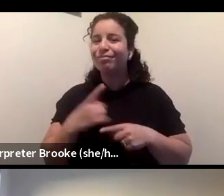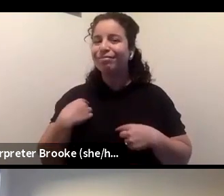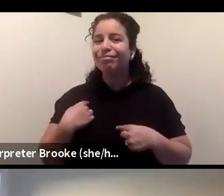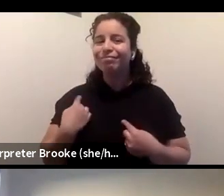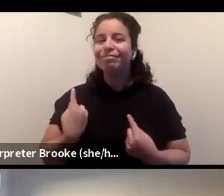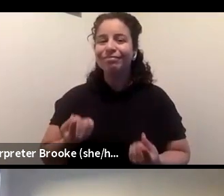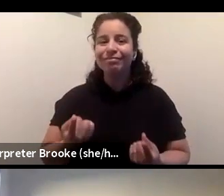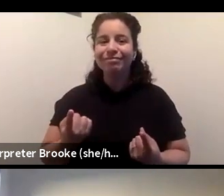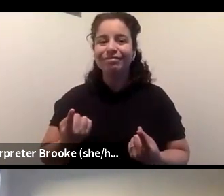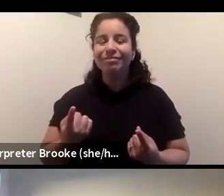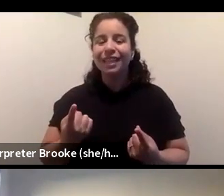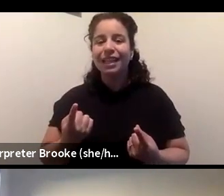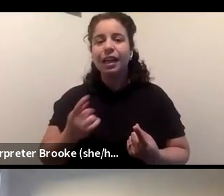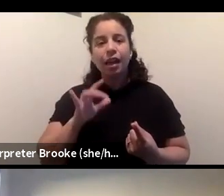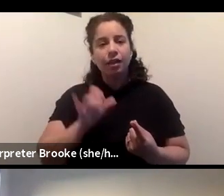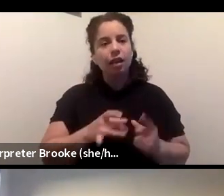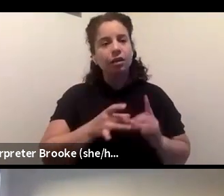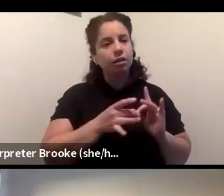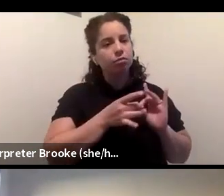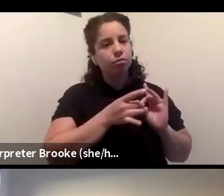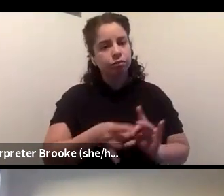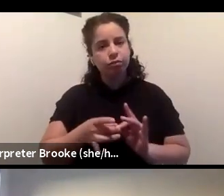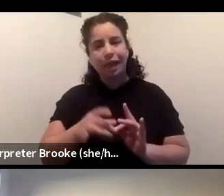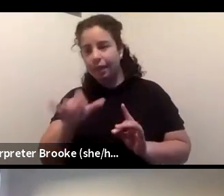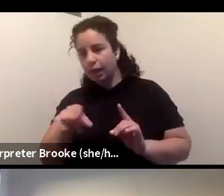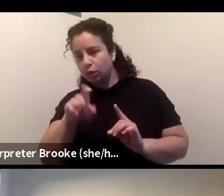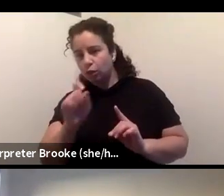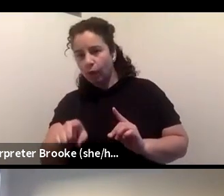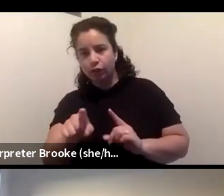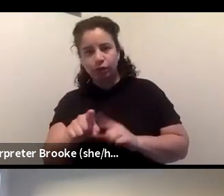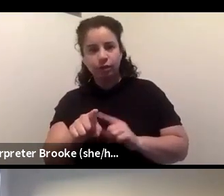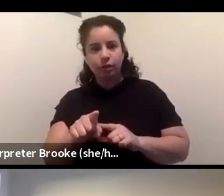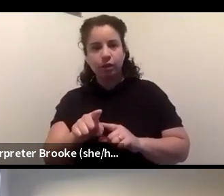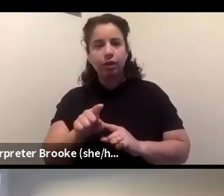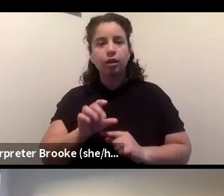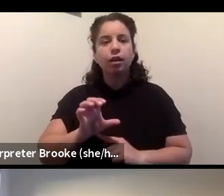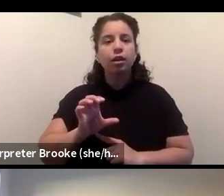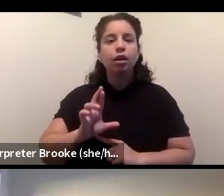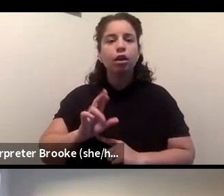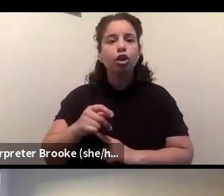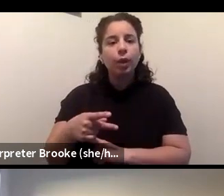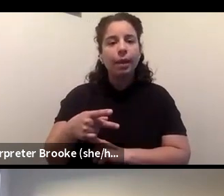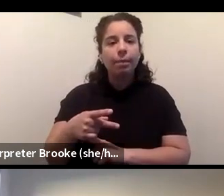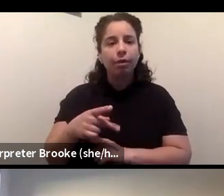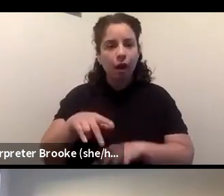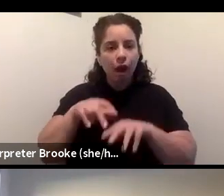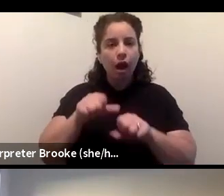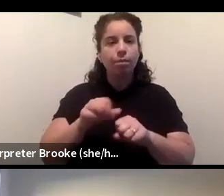is related to this question of like cripping virtual space. And